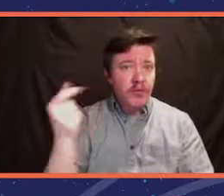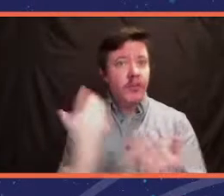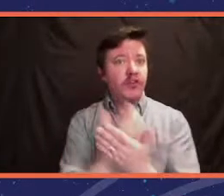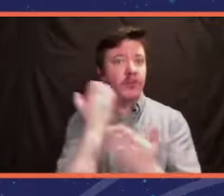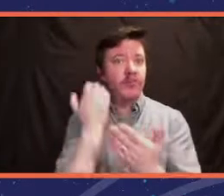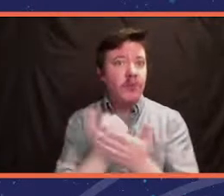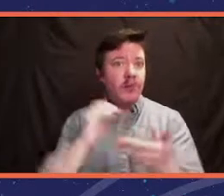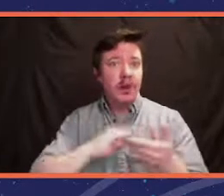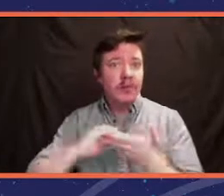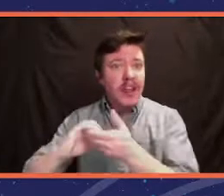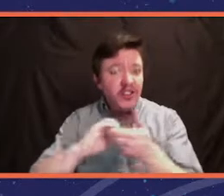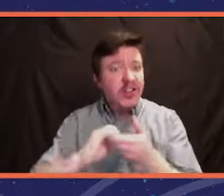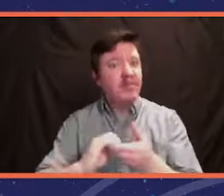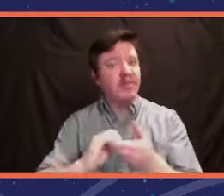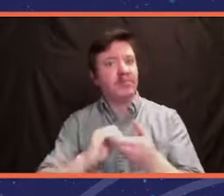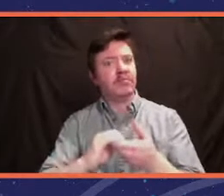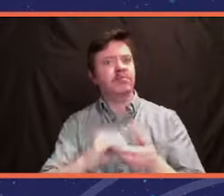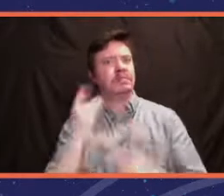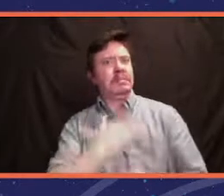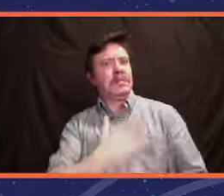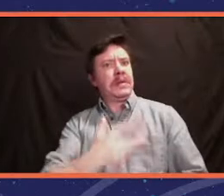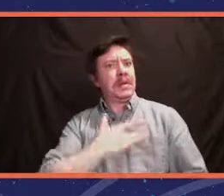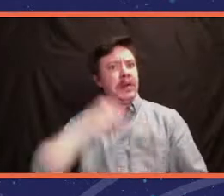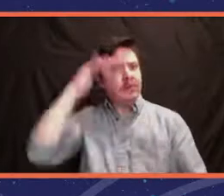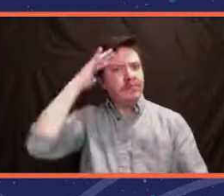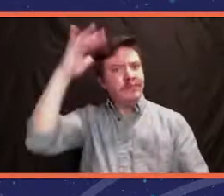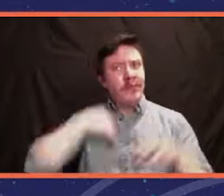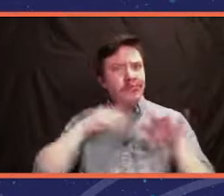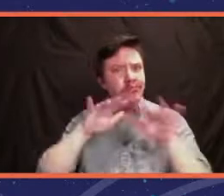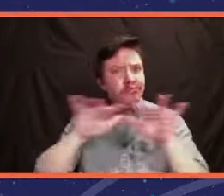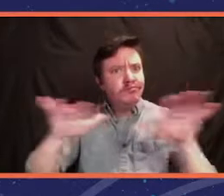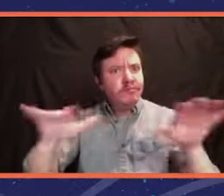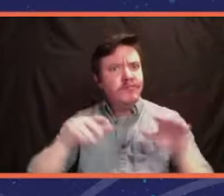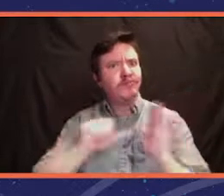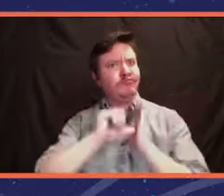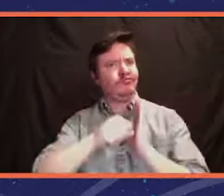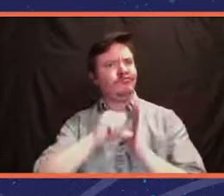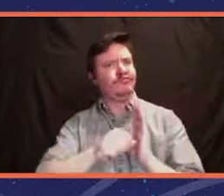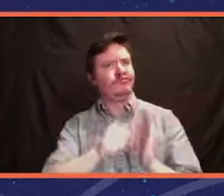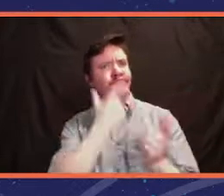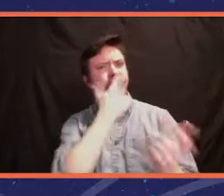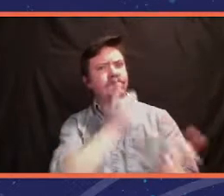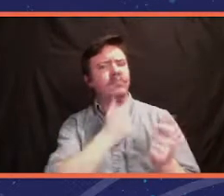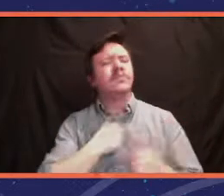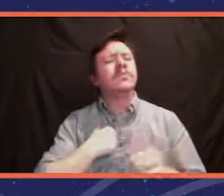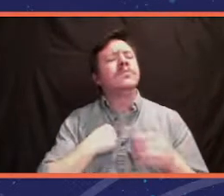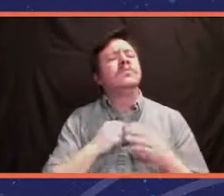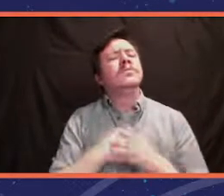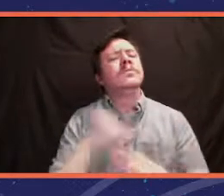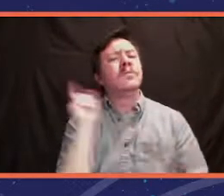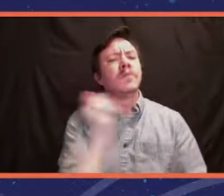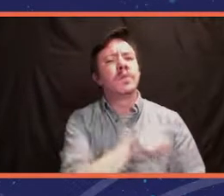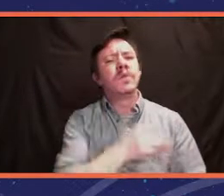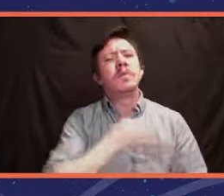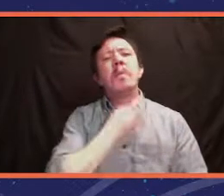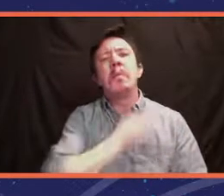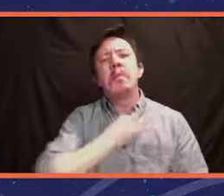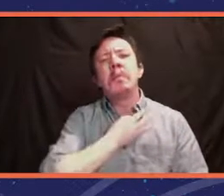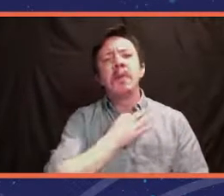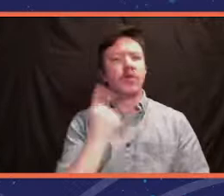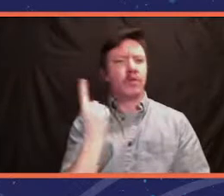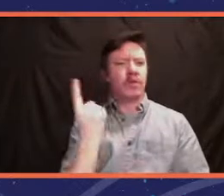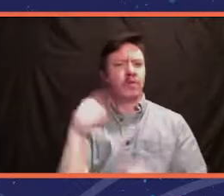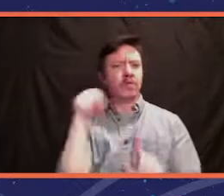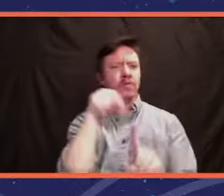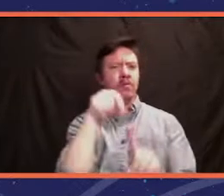in rhetoric and theory and all of that. I am curious if there was like one specific issue that you highlighted in your pieces